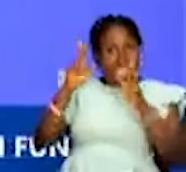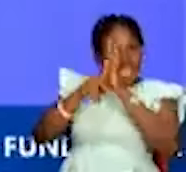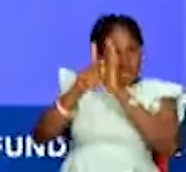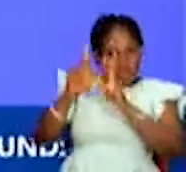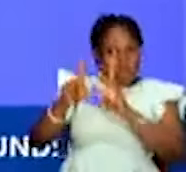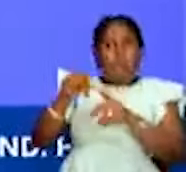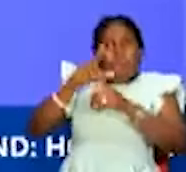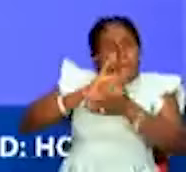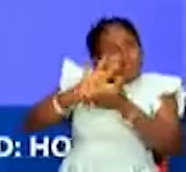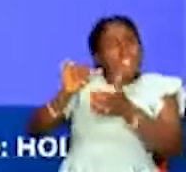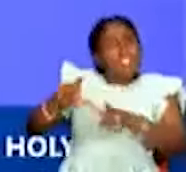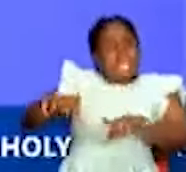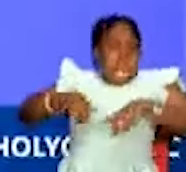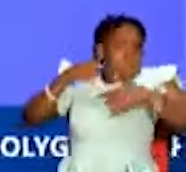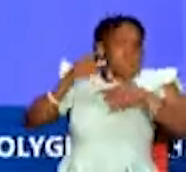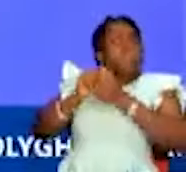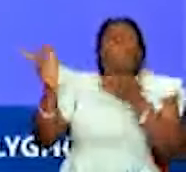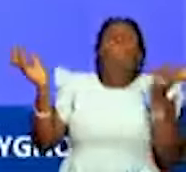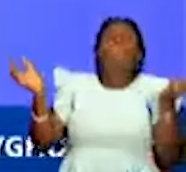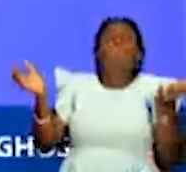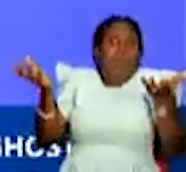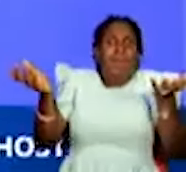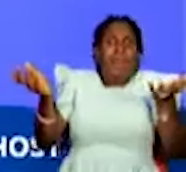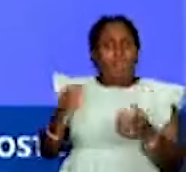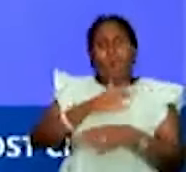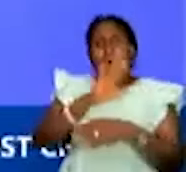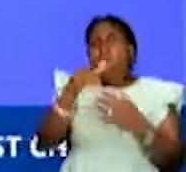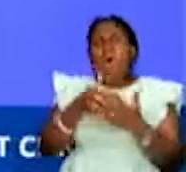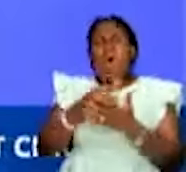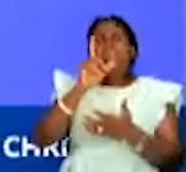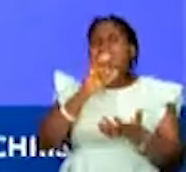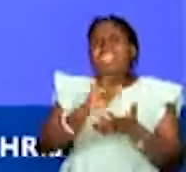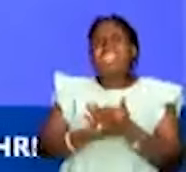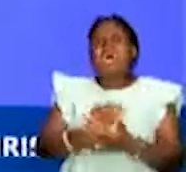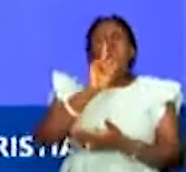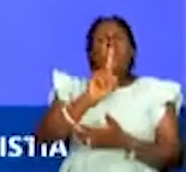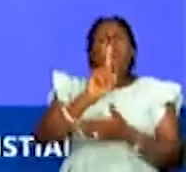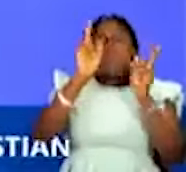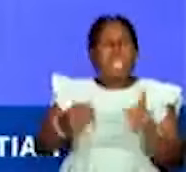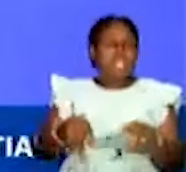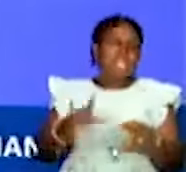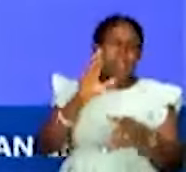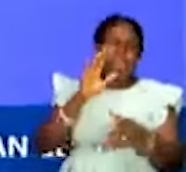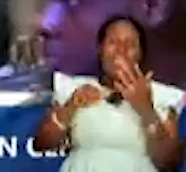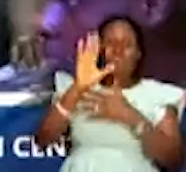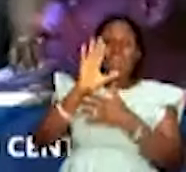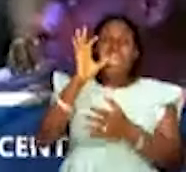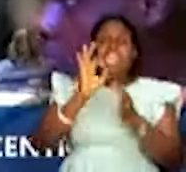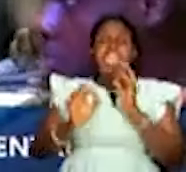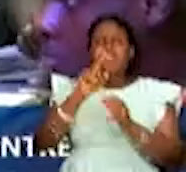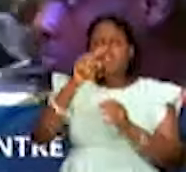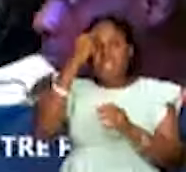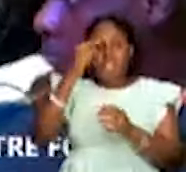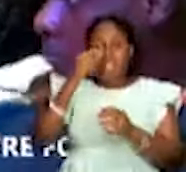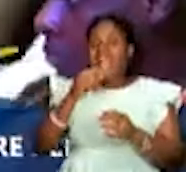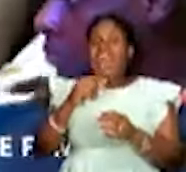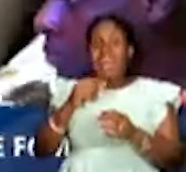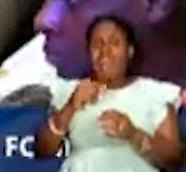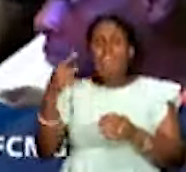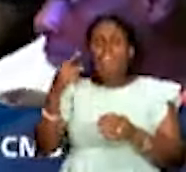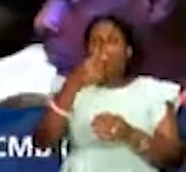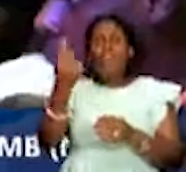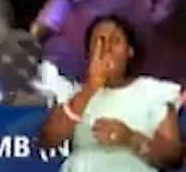All you need is one person by God. If you think it will take a crowd to bless you, you don't know God. One person. One